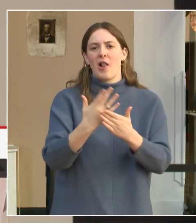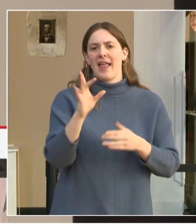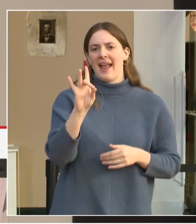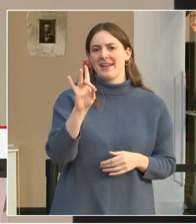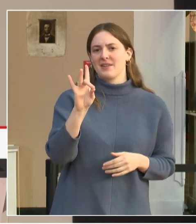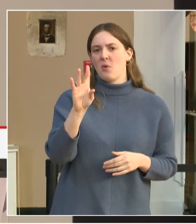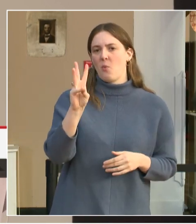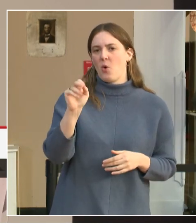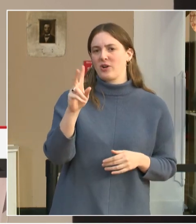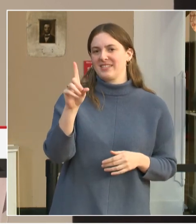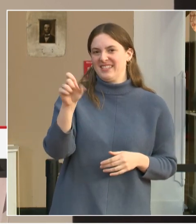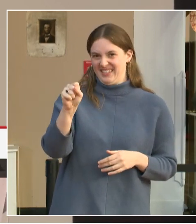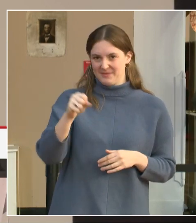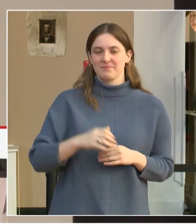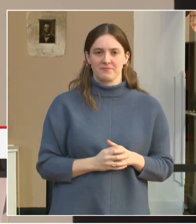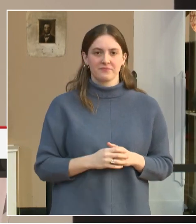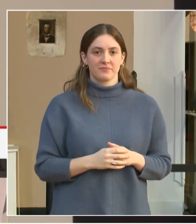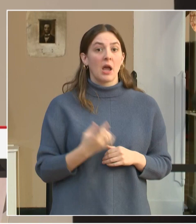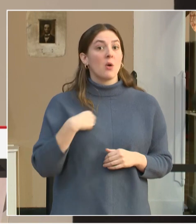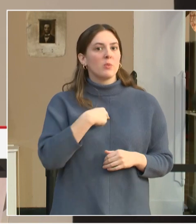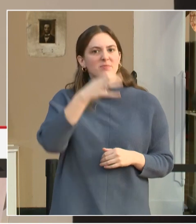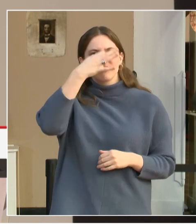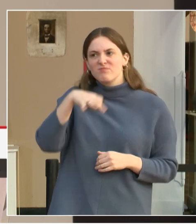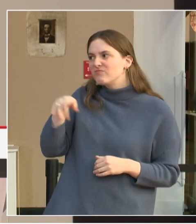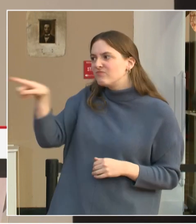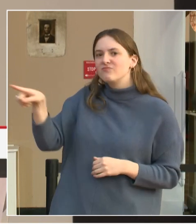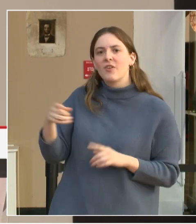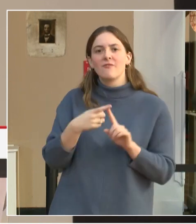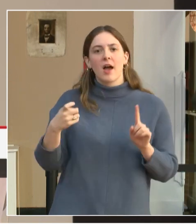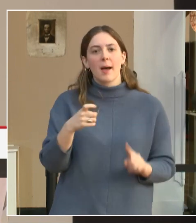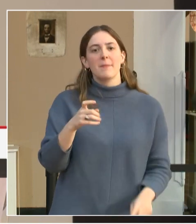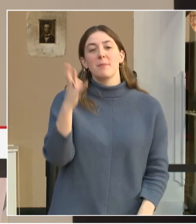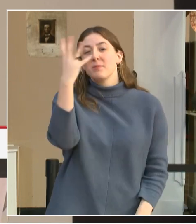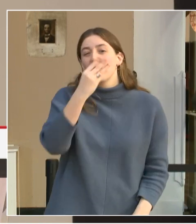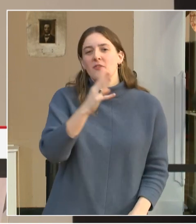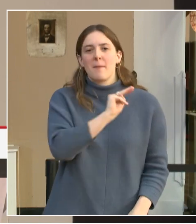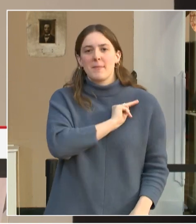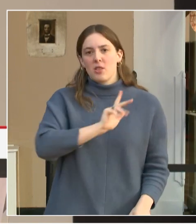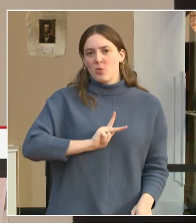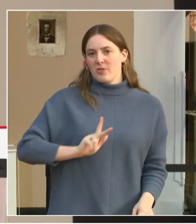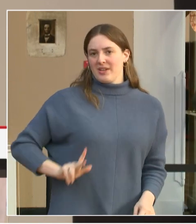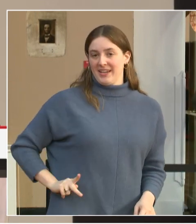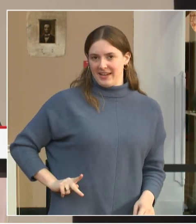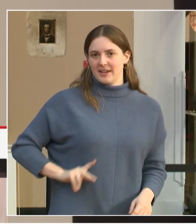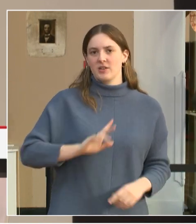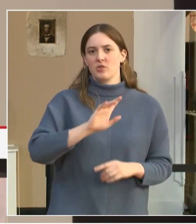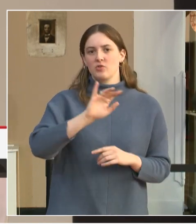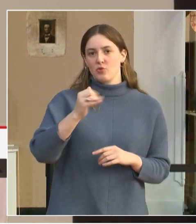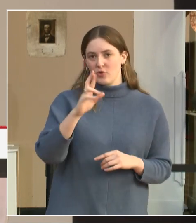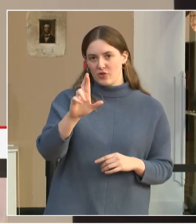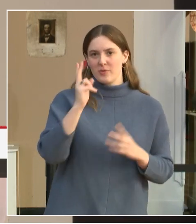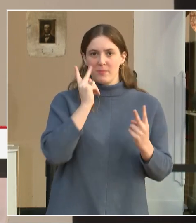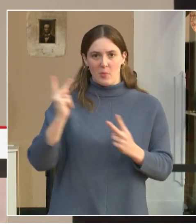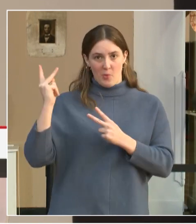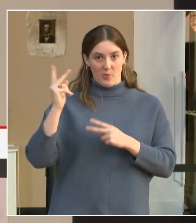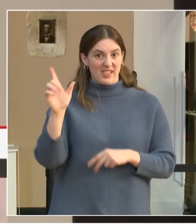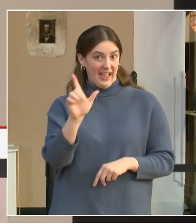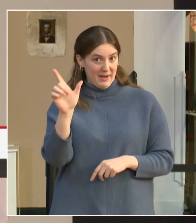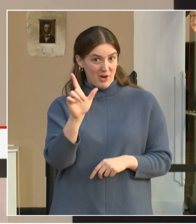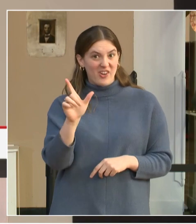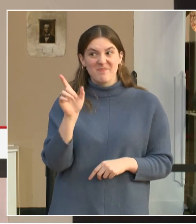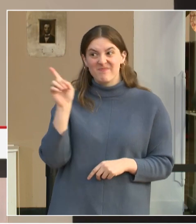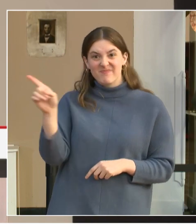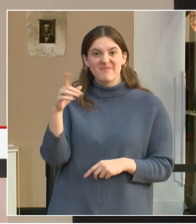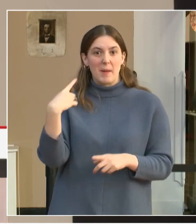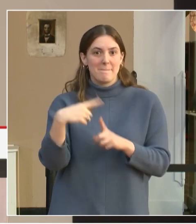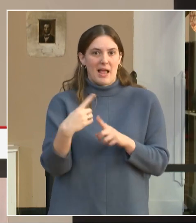We are blocks away from our beautiful Martin Luther King Library, which is one of more than 20 libraries